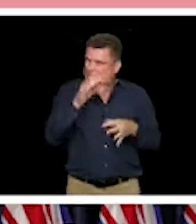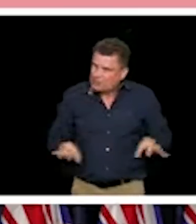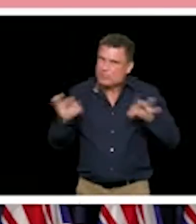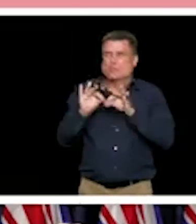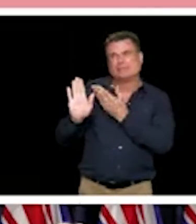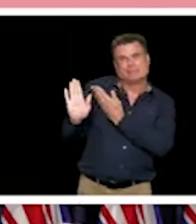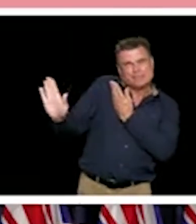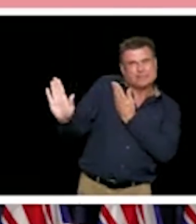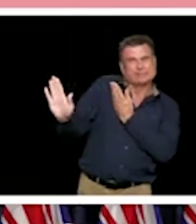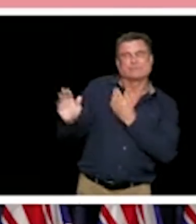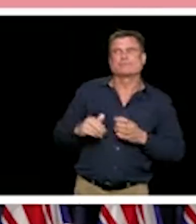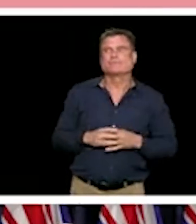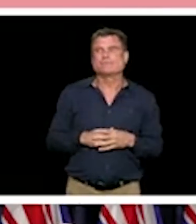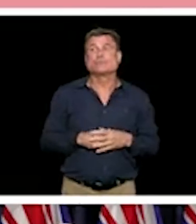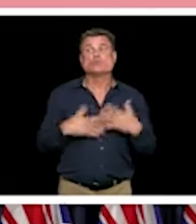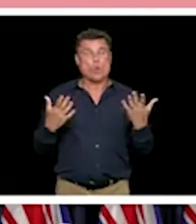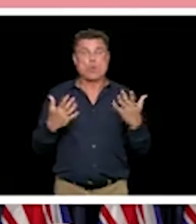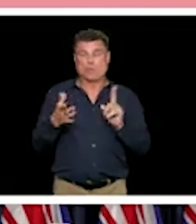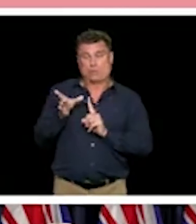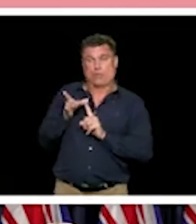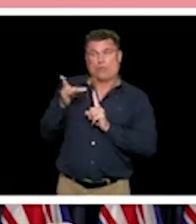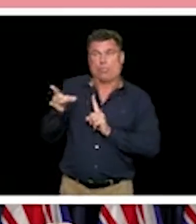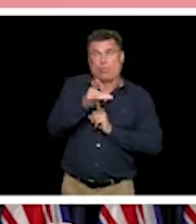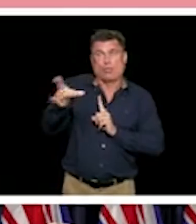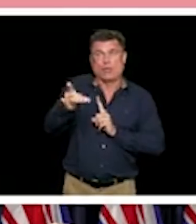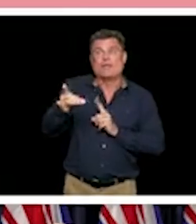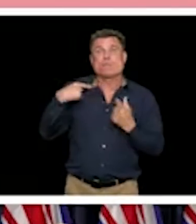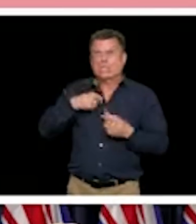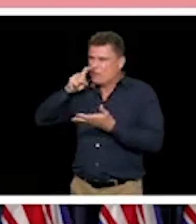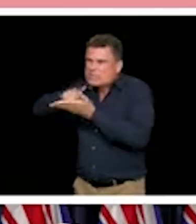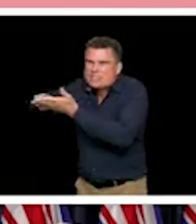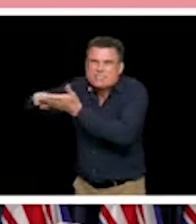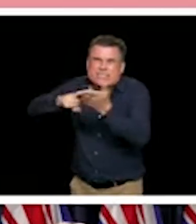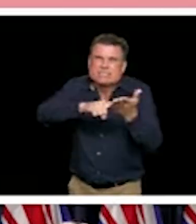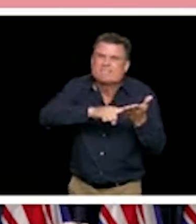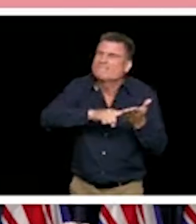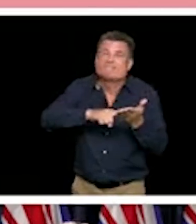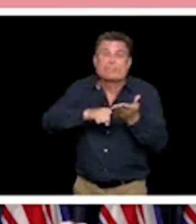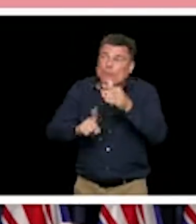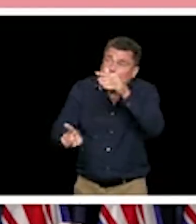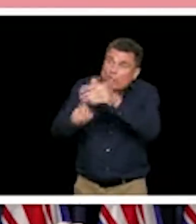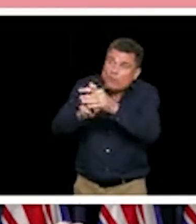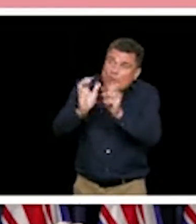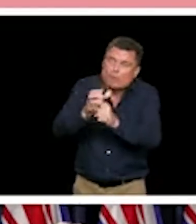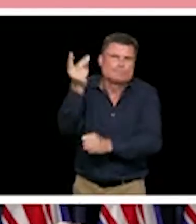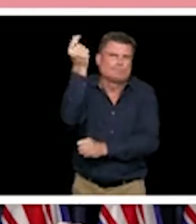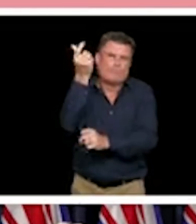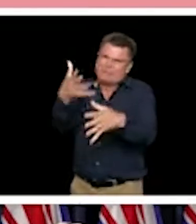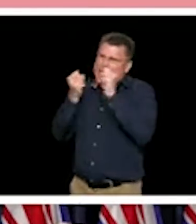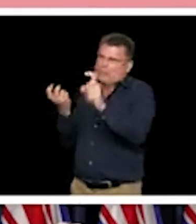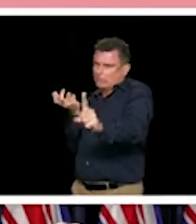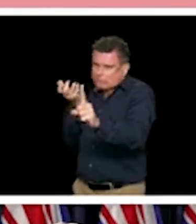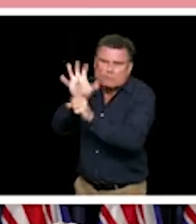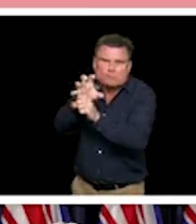find everybody, but we do it in a timely way. And that is one of the reasons that we are bolstering our teams of